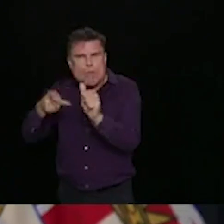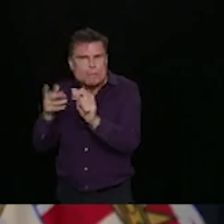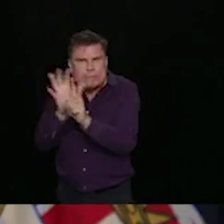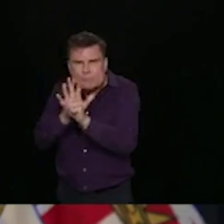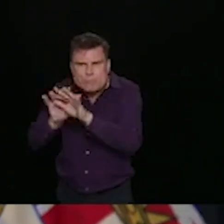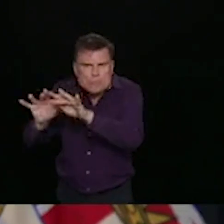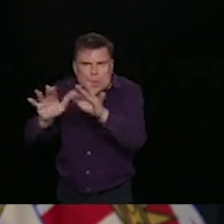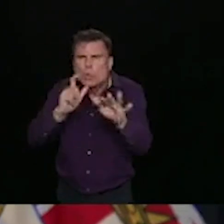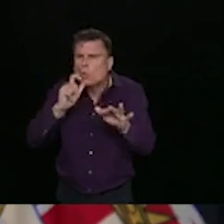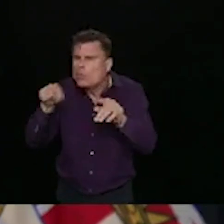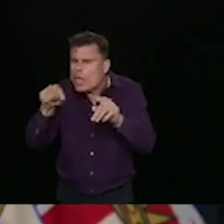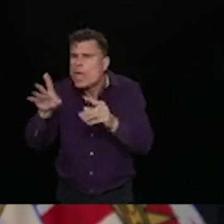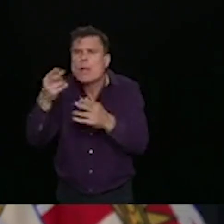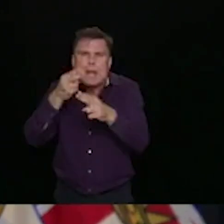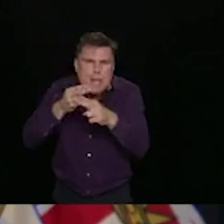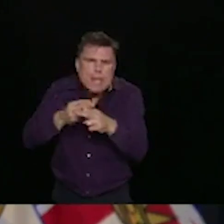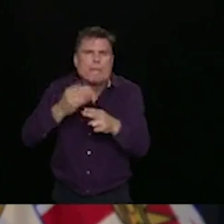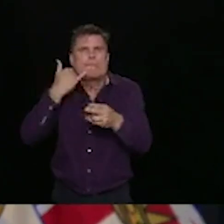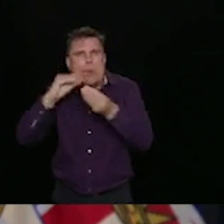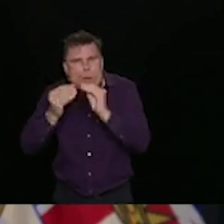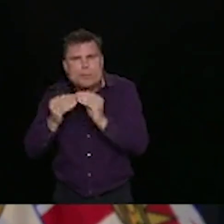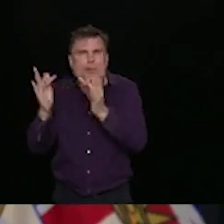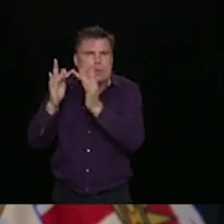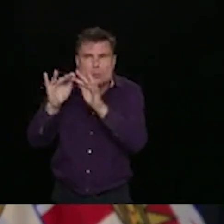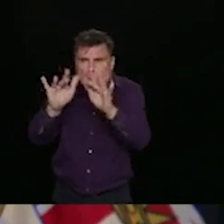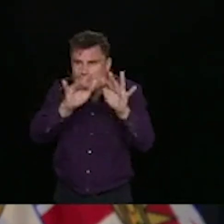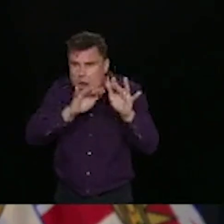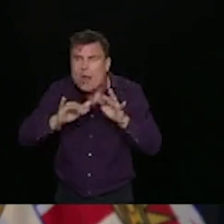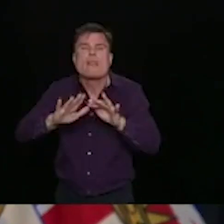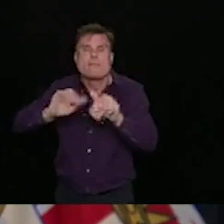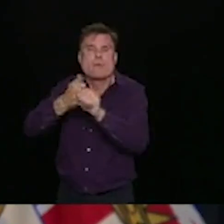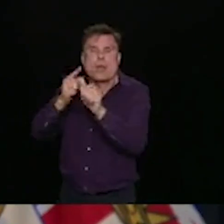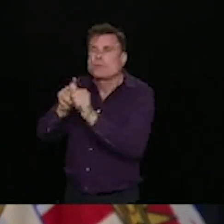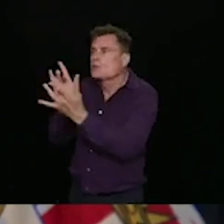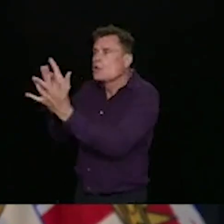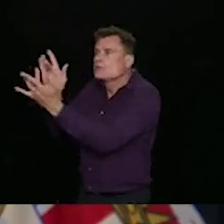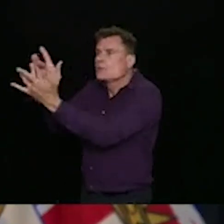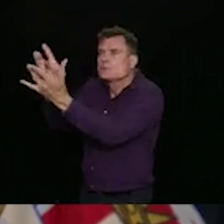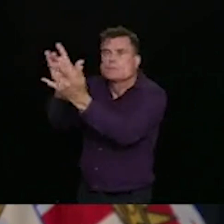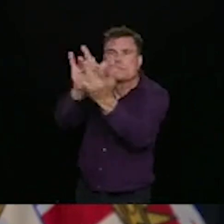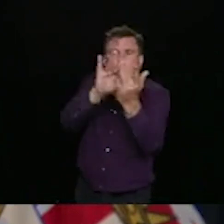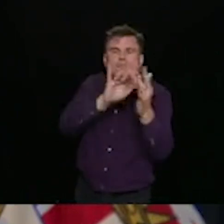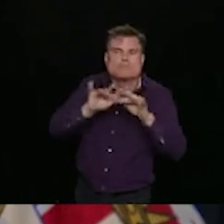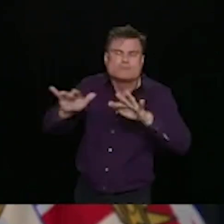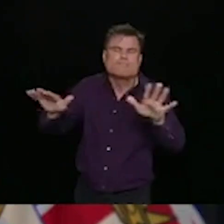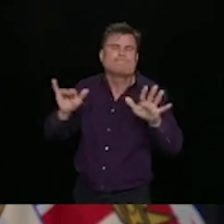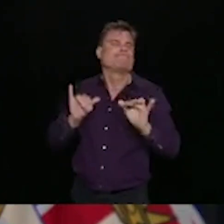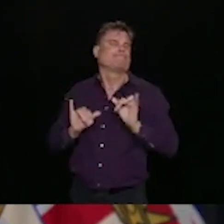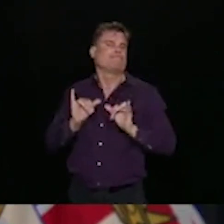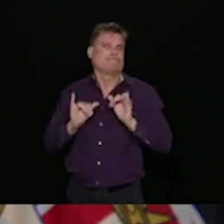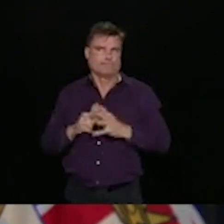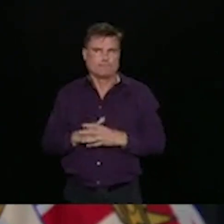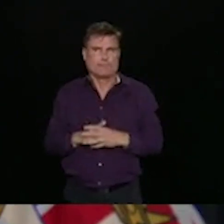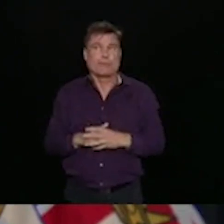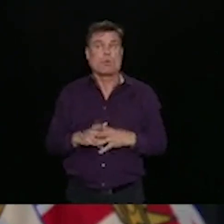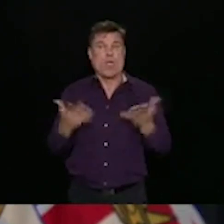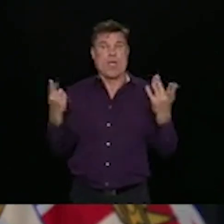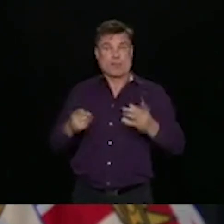it really depends on whether there's a risk to the public. So if we are able to find everybody who was